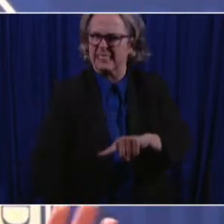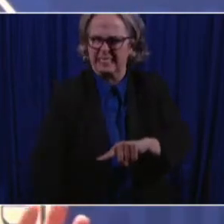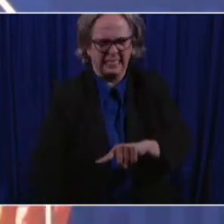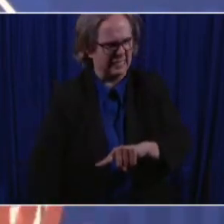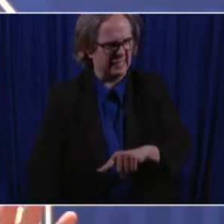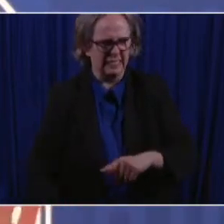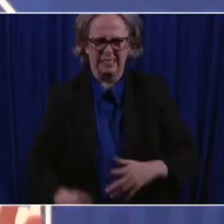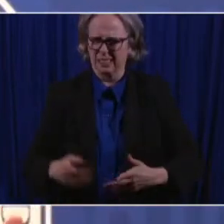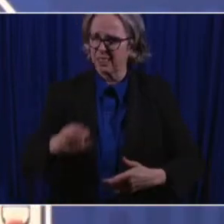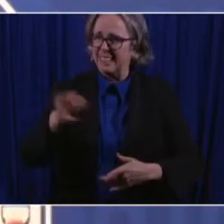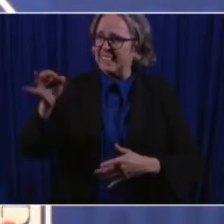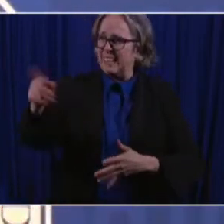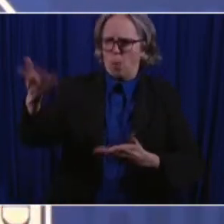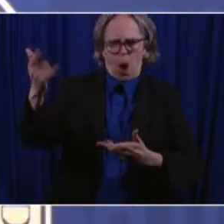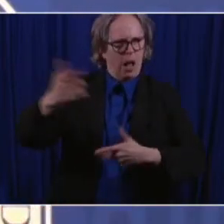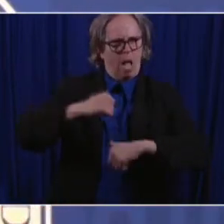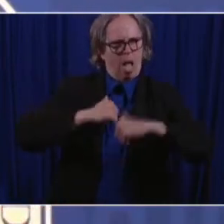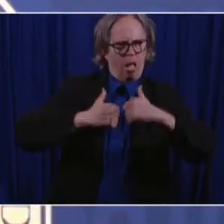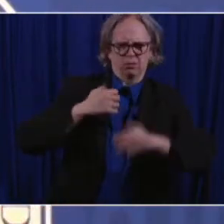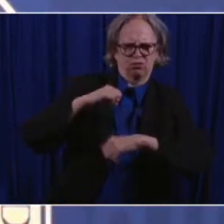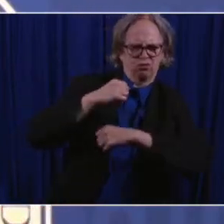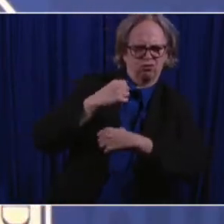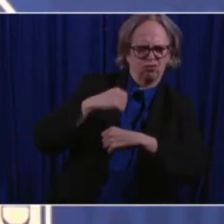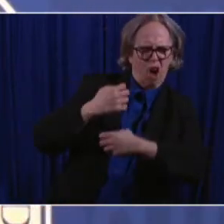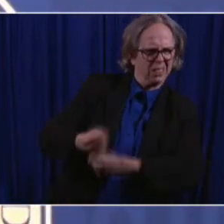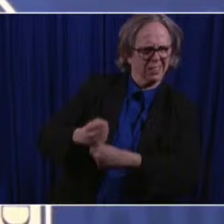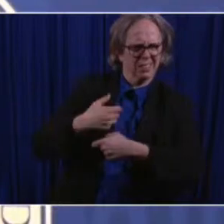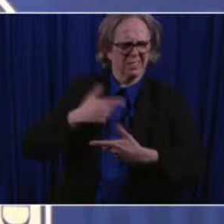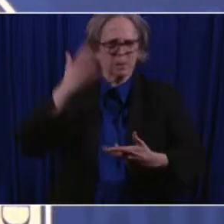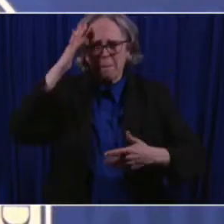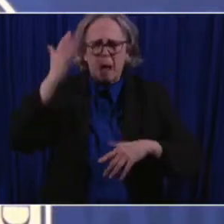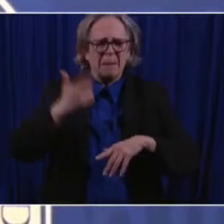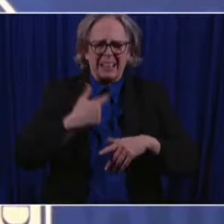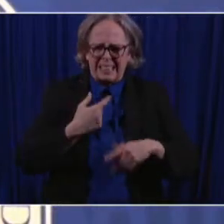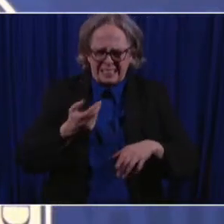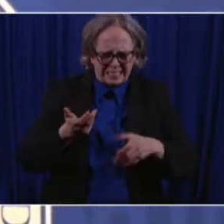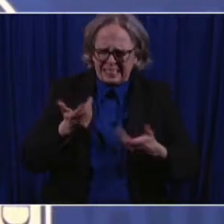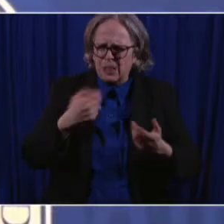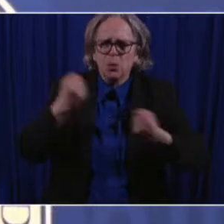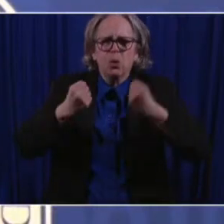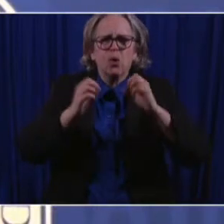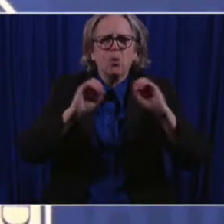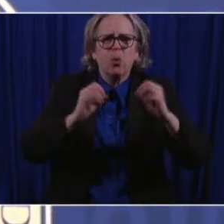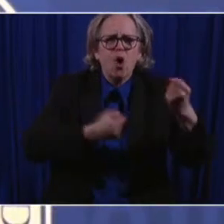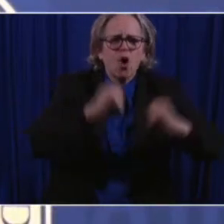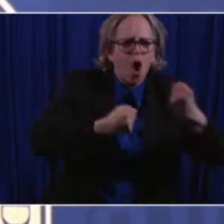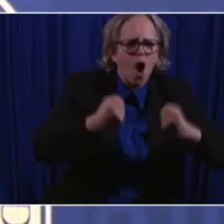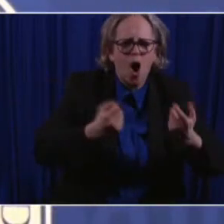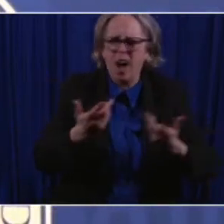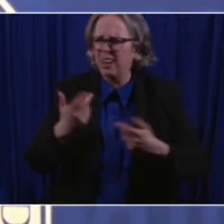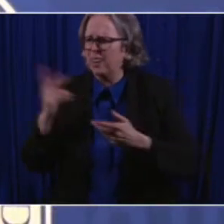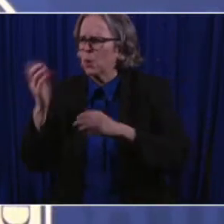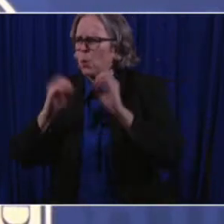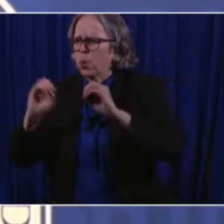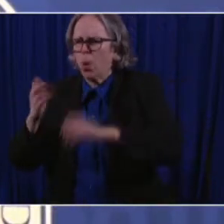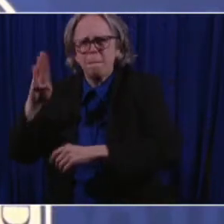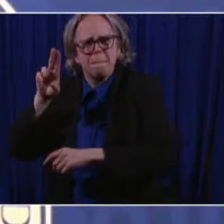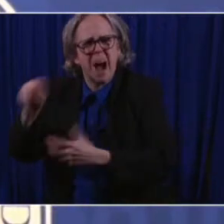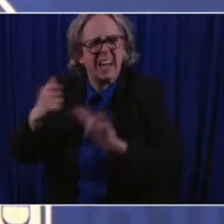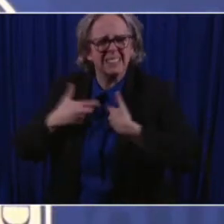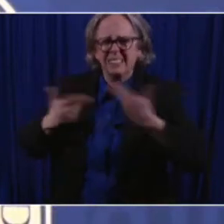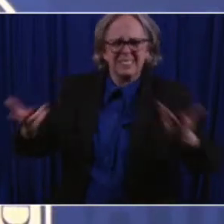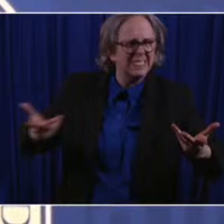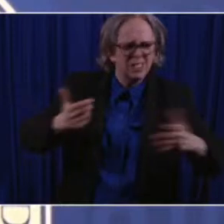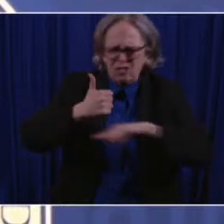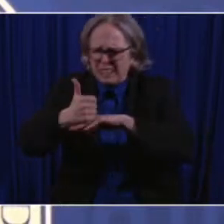mistrust, transportation, having to sign up. So we have to knock those down. Transportation, we've attempted in this community to do that.